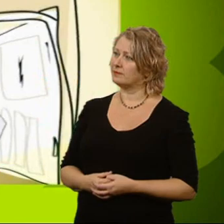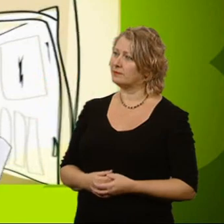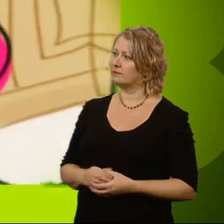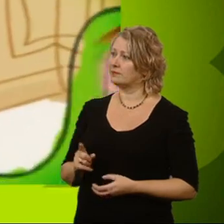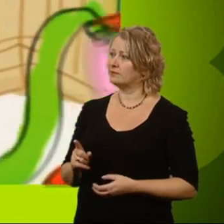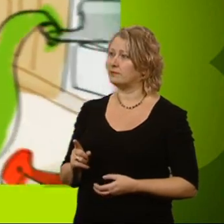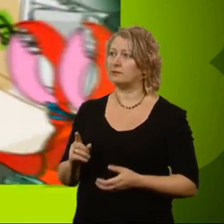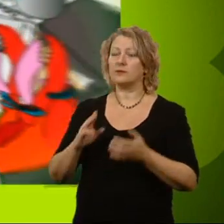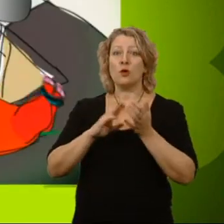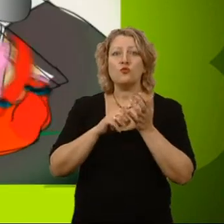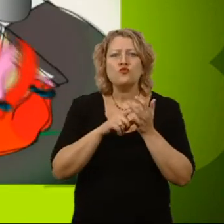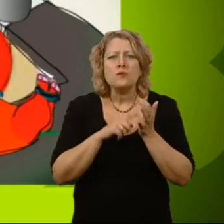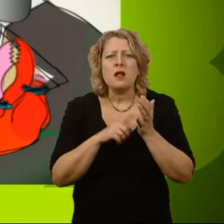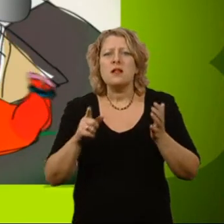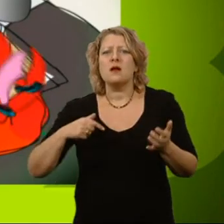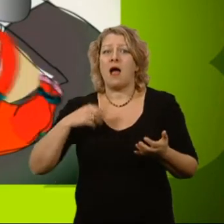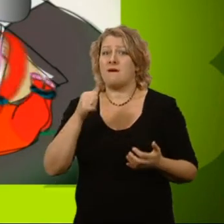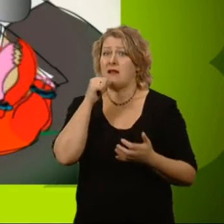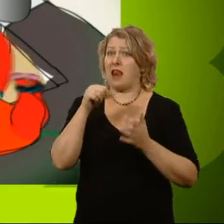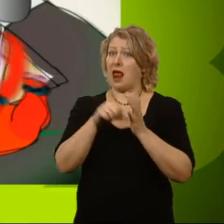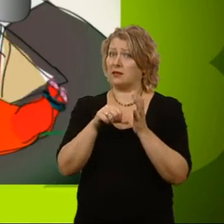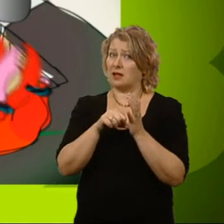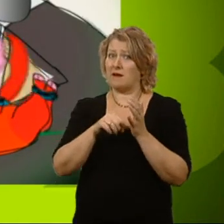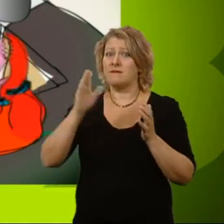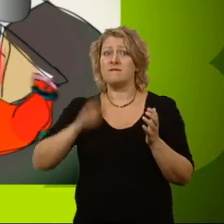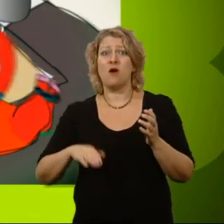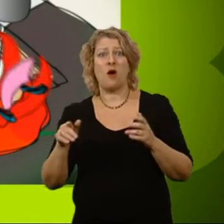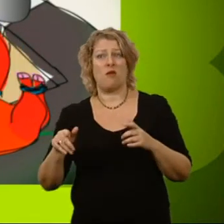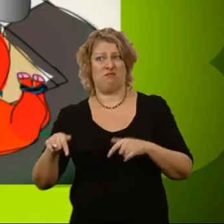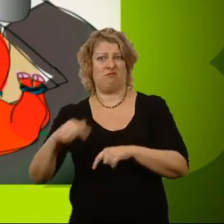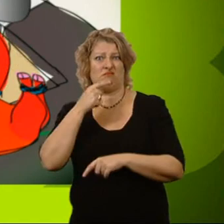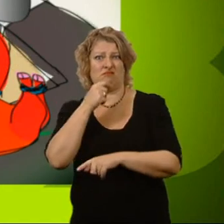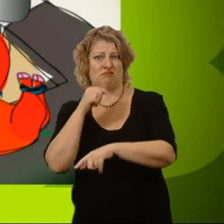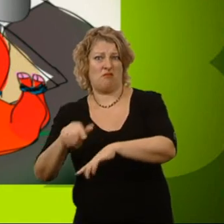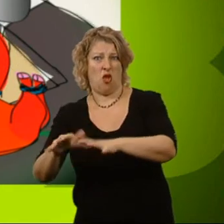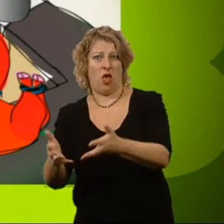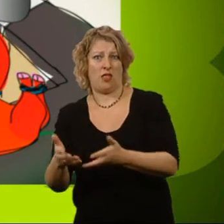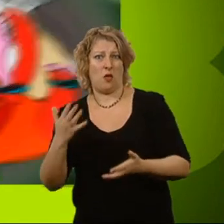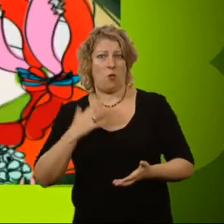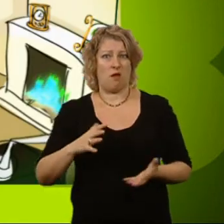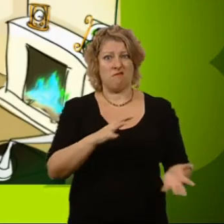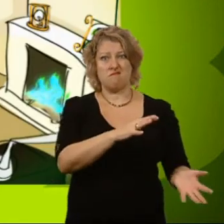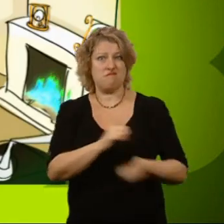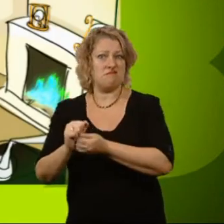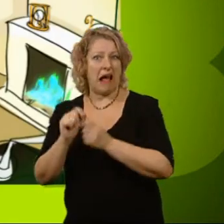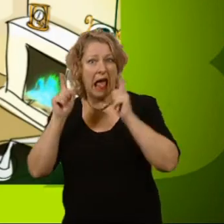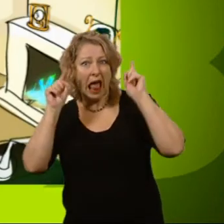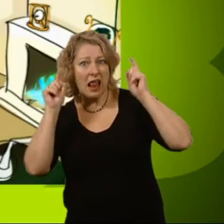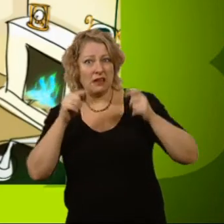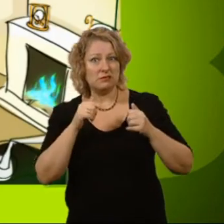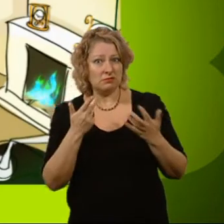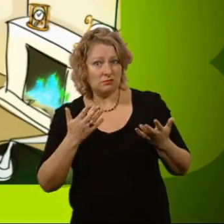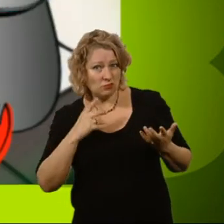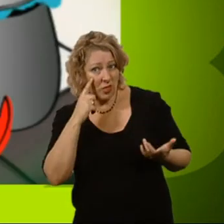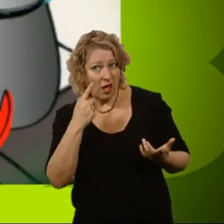Muriel, we've just got a letter from a young lad from Earth who'd like us to alien abduct a friend of his. Do you think we could fit it